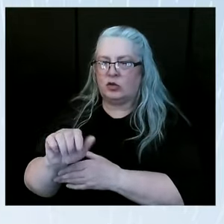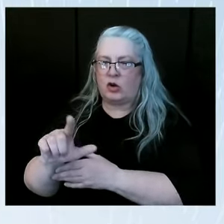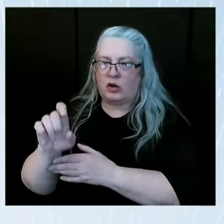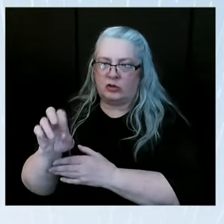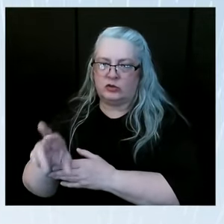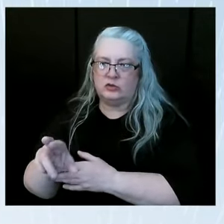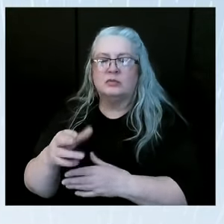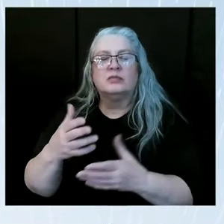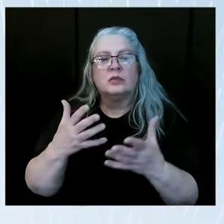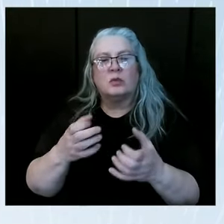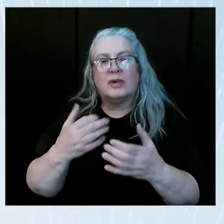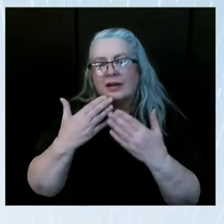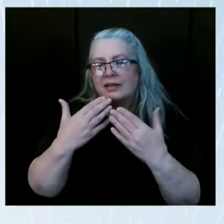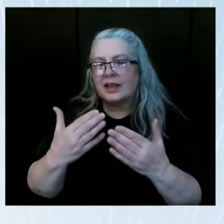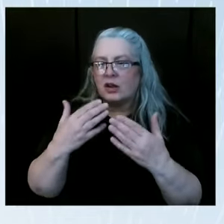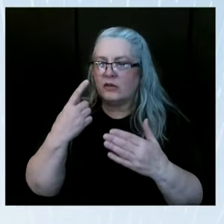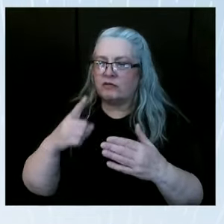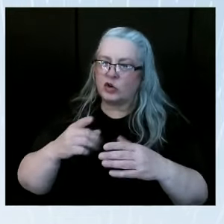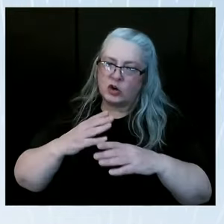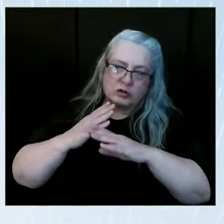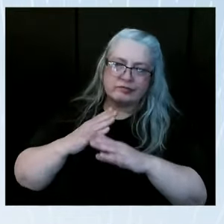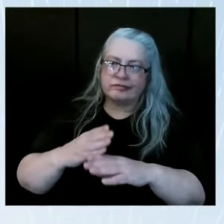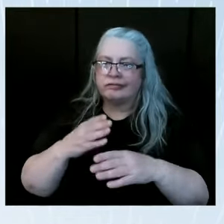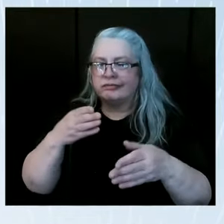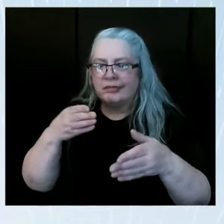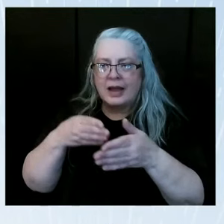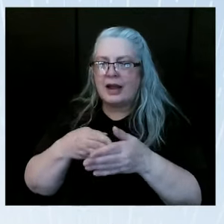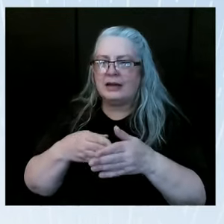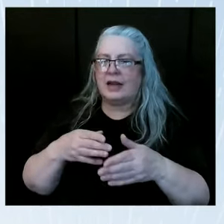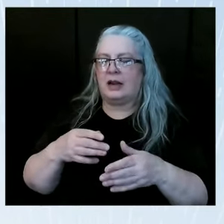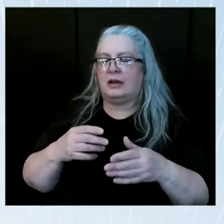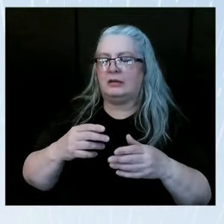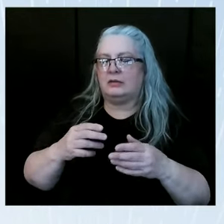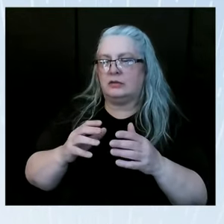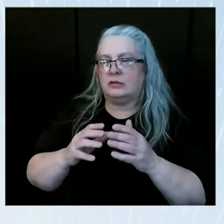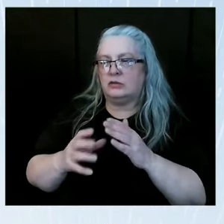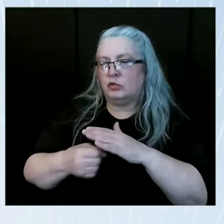budget season, so Director Young is not here today. You just have me, the number two.